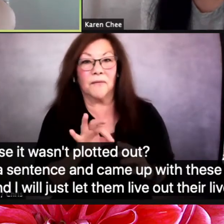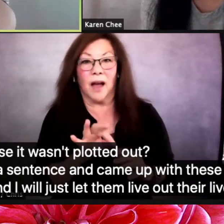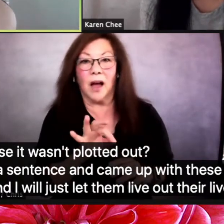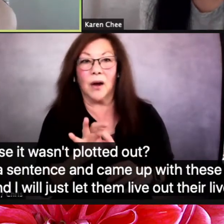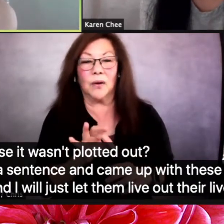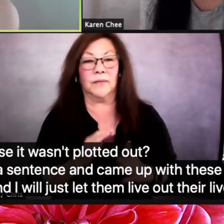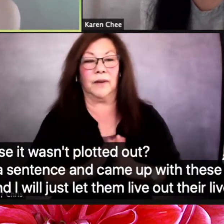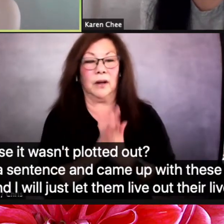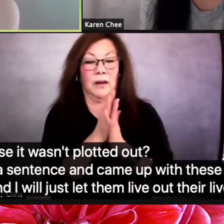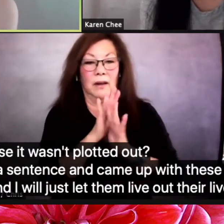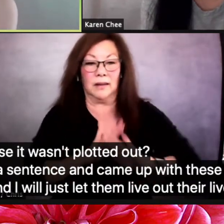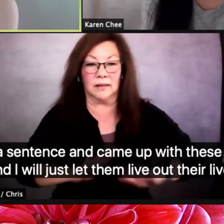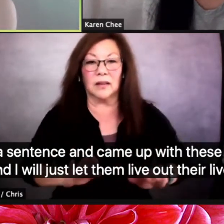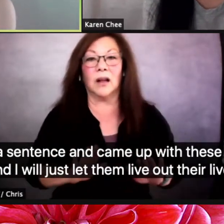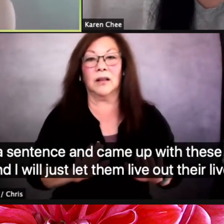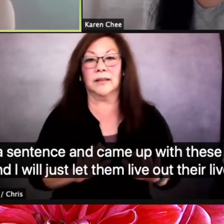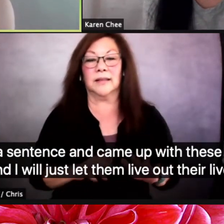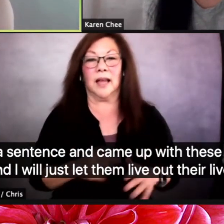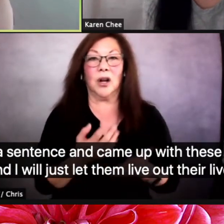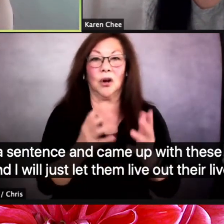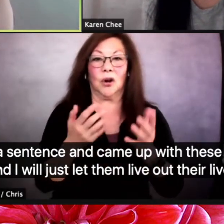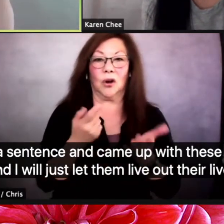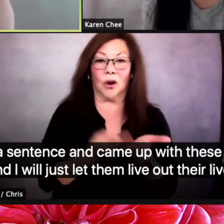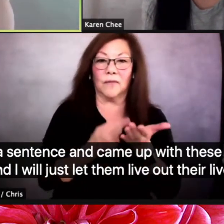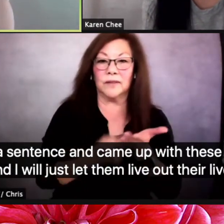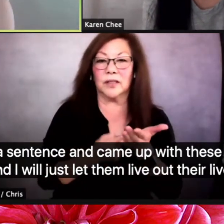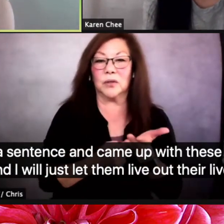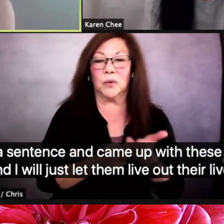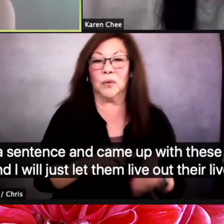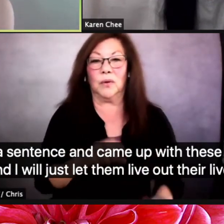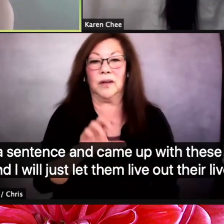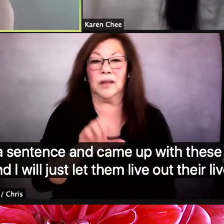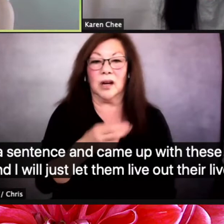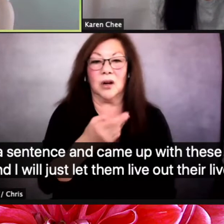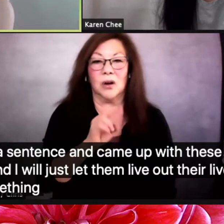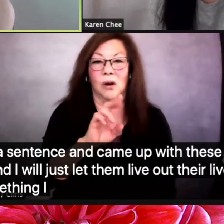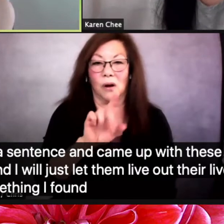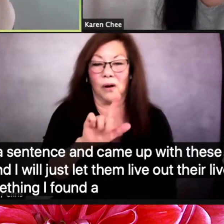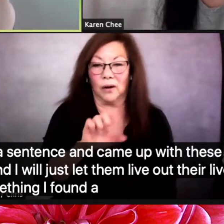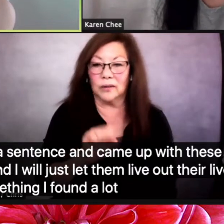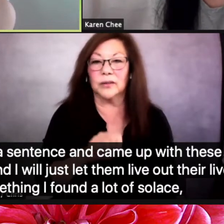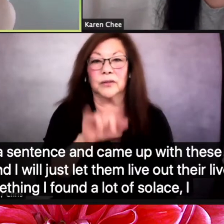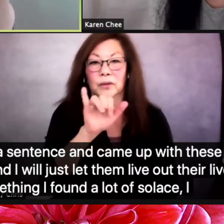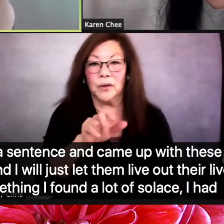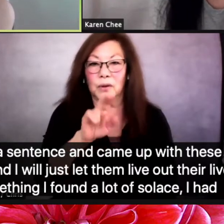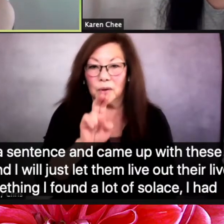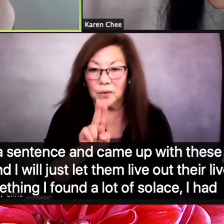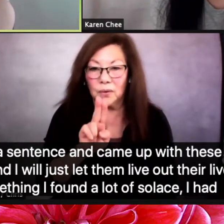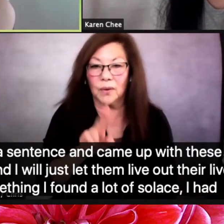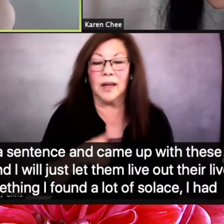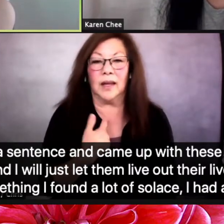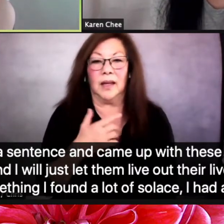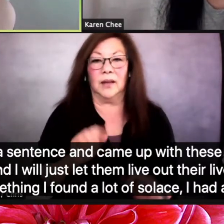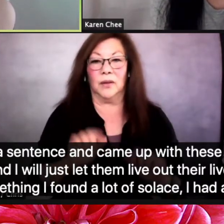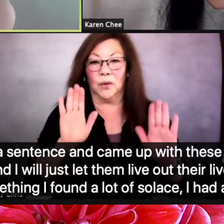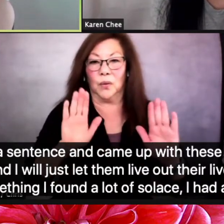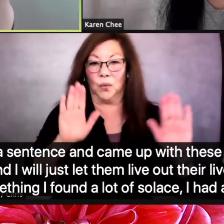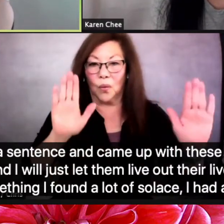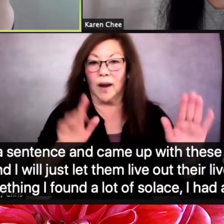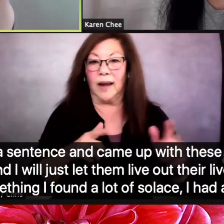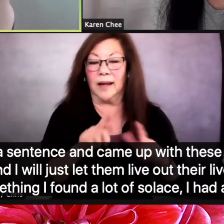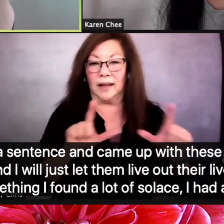in. So I had a conversation earlier this year with Charles Yu, where he gave me the really great language of, he calls it the I think